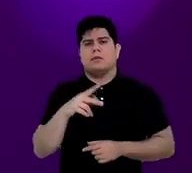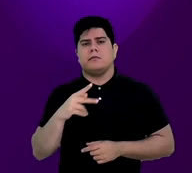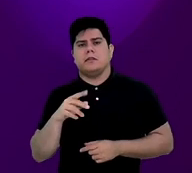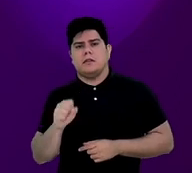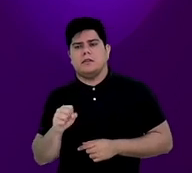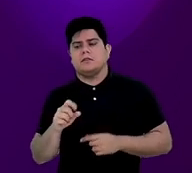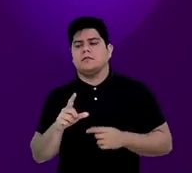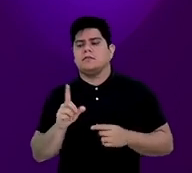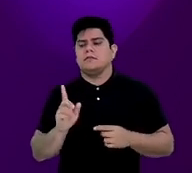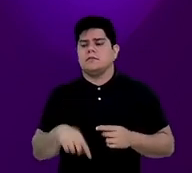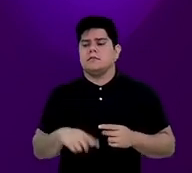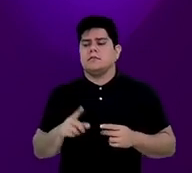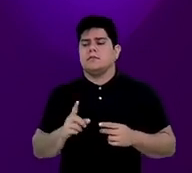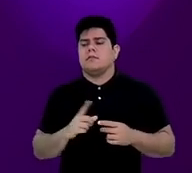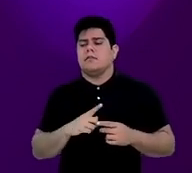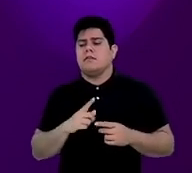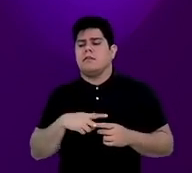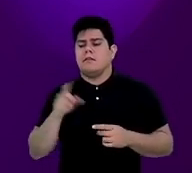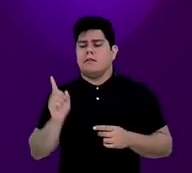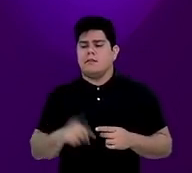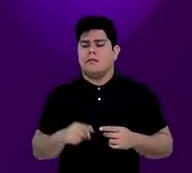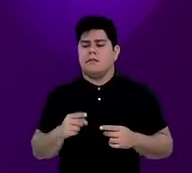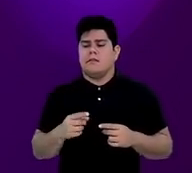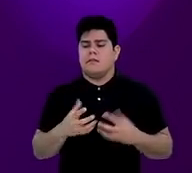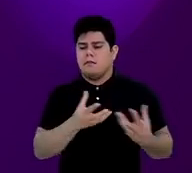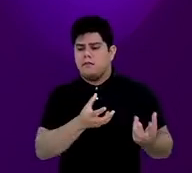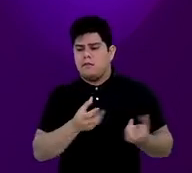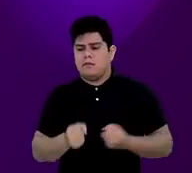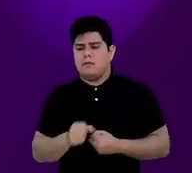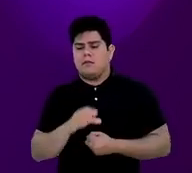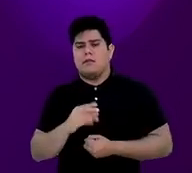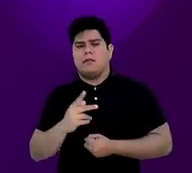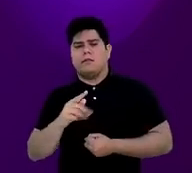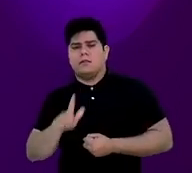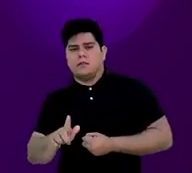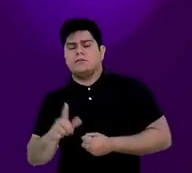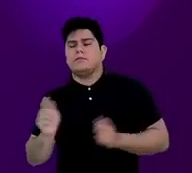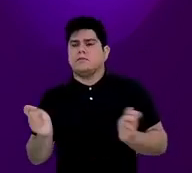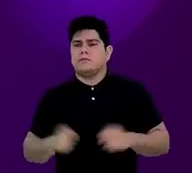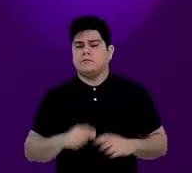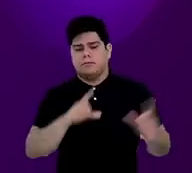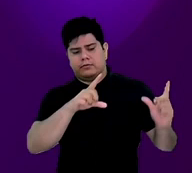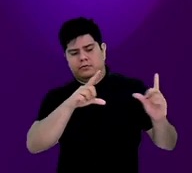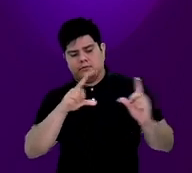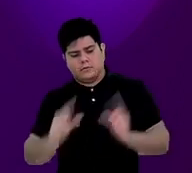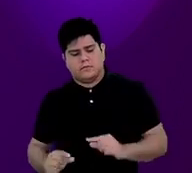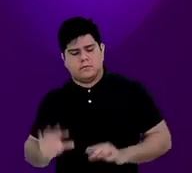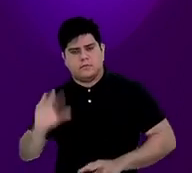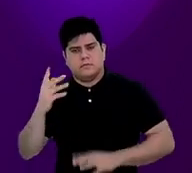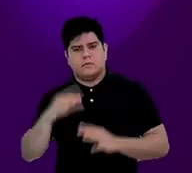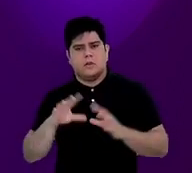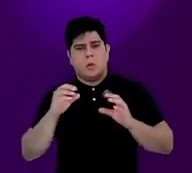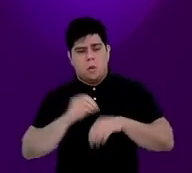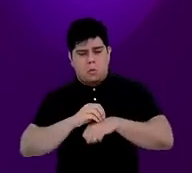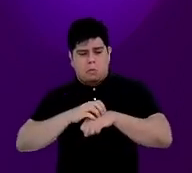agonists, we can reduce the inflammatory effects with the photobiomodulation.